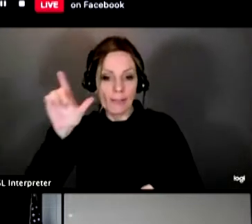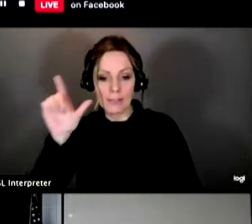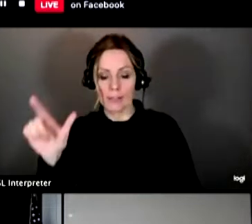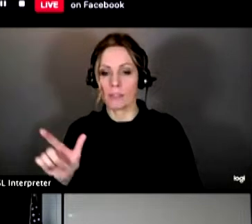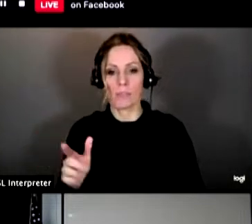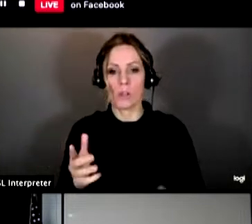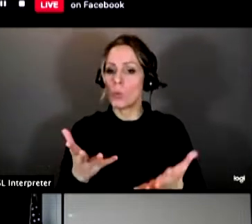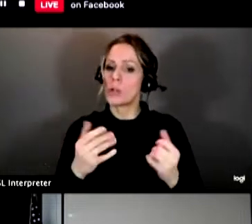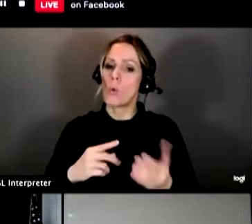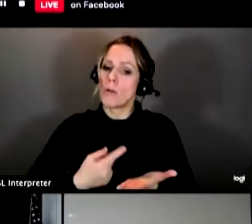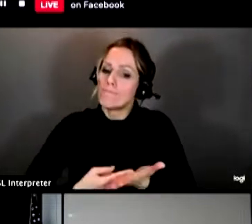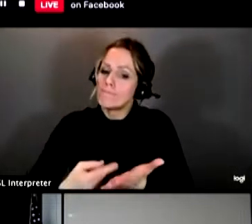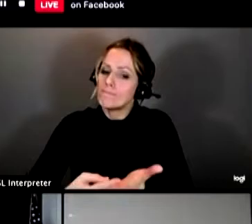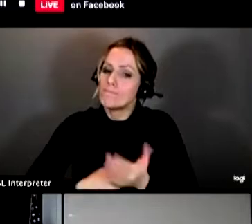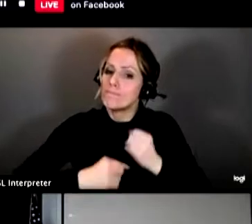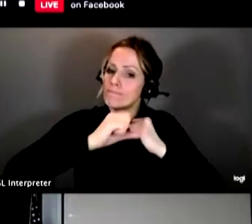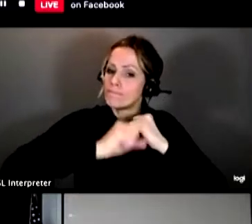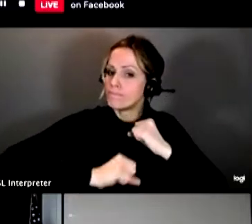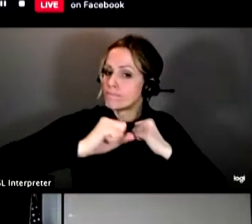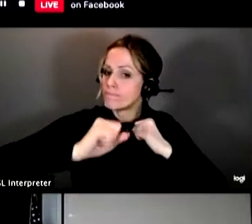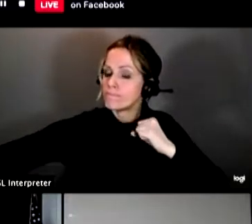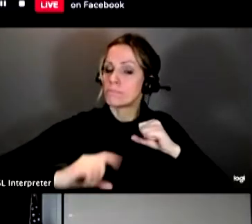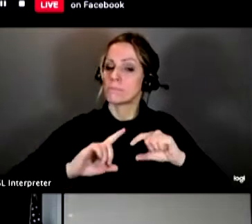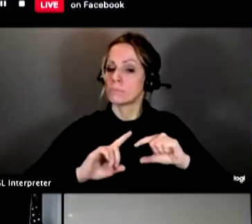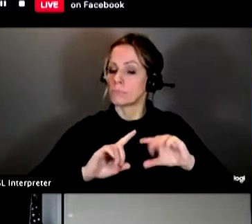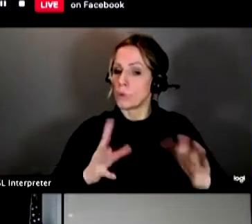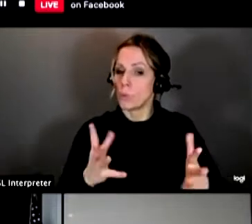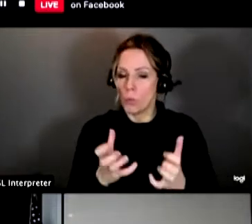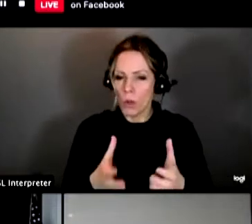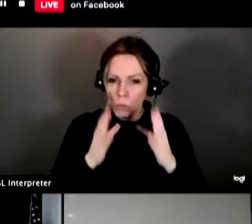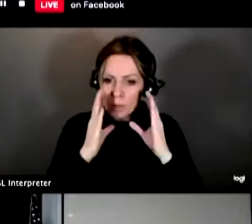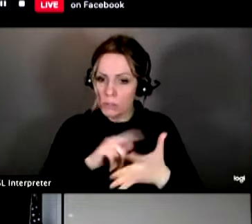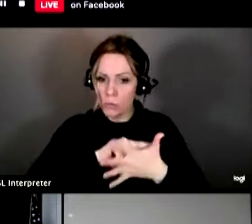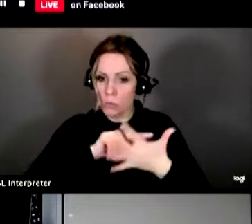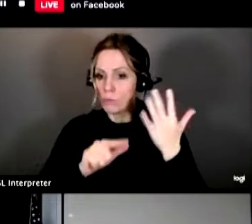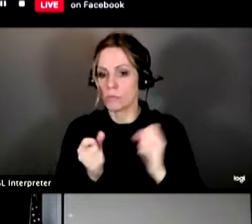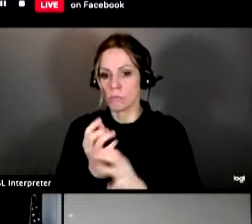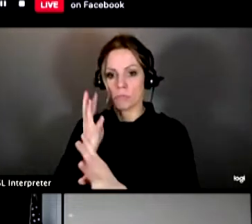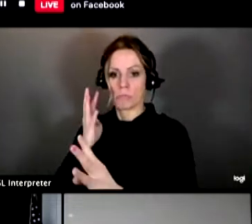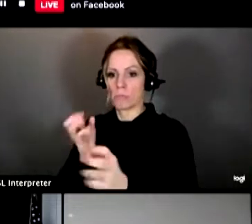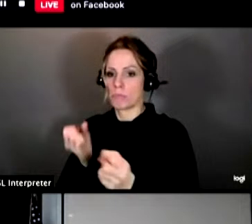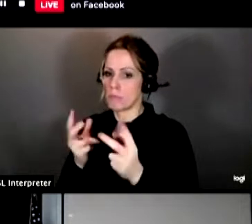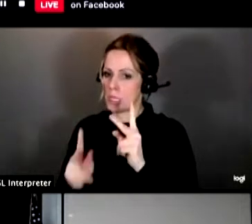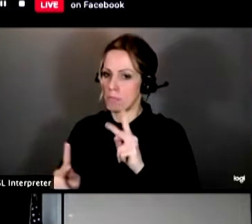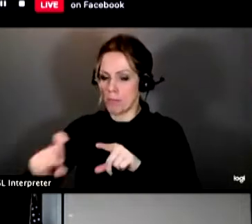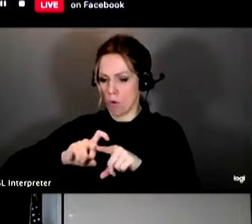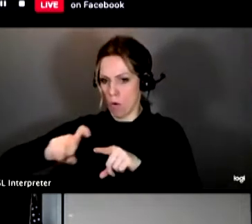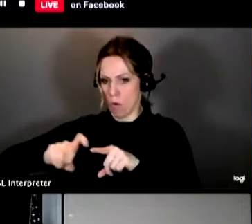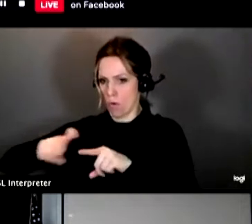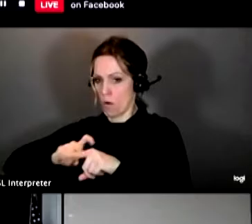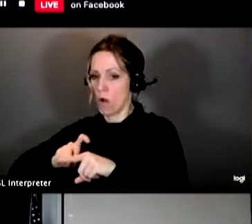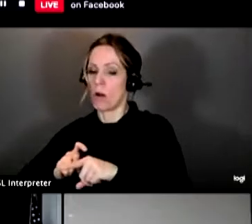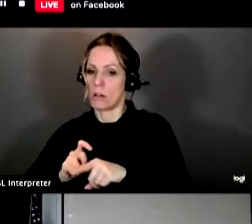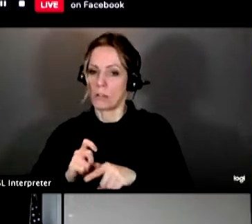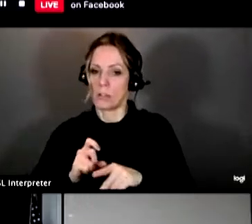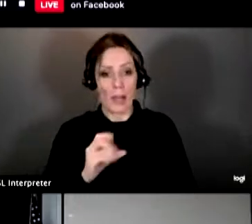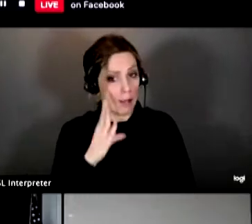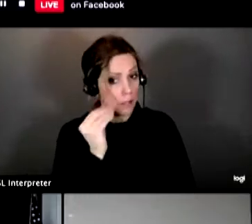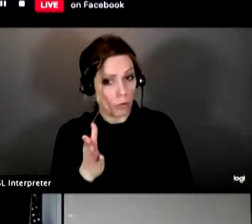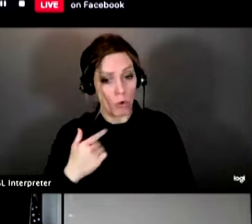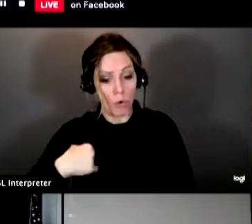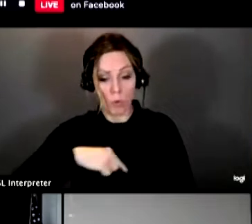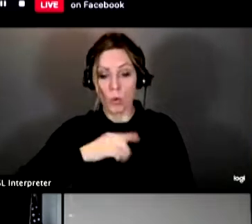tonight. So there may be those of you who want to get your questions answered. And I will tell you, we will record all of the